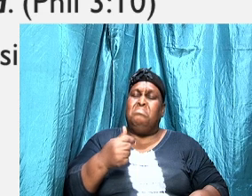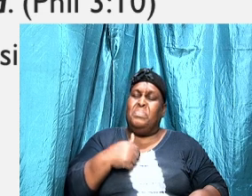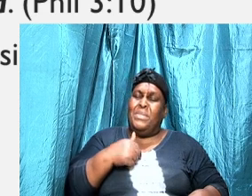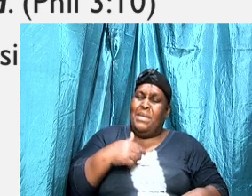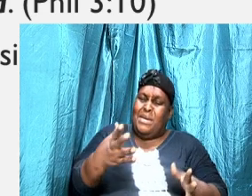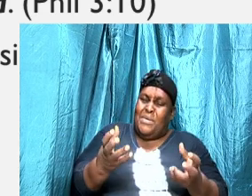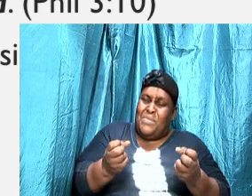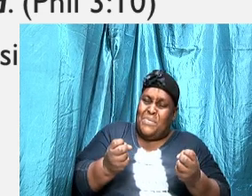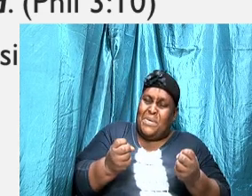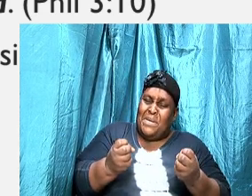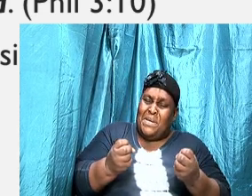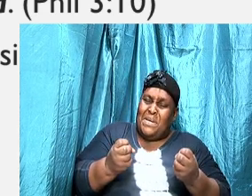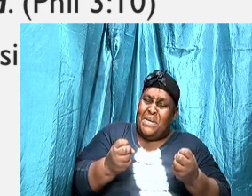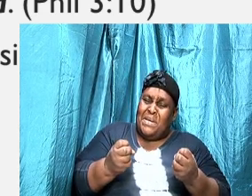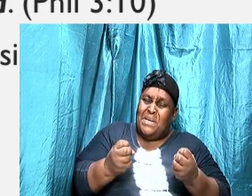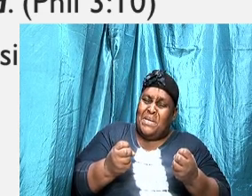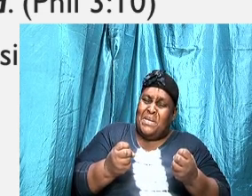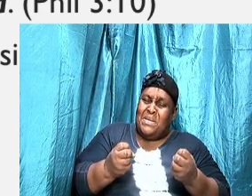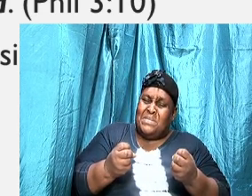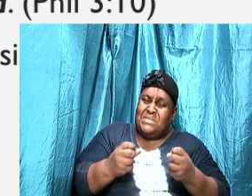I want to attain unto,